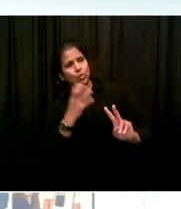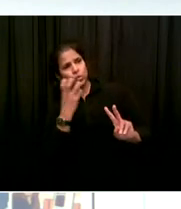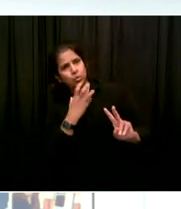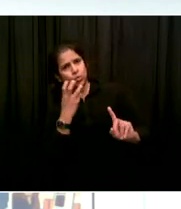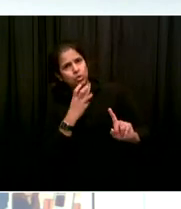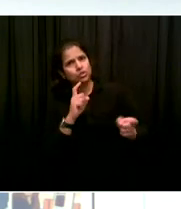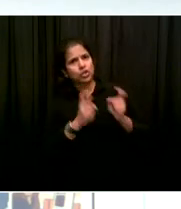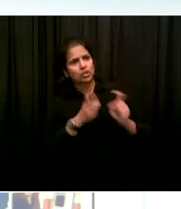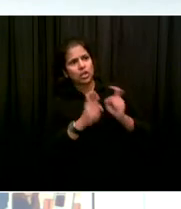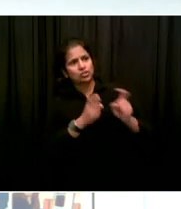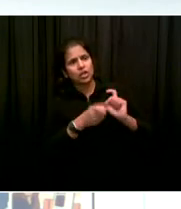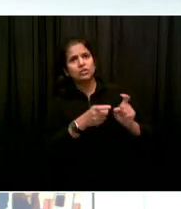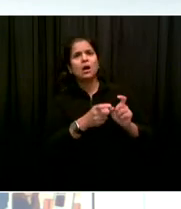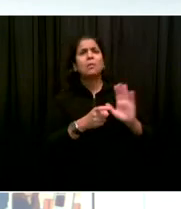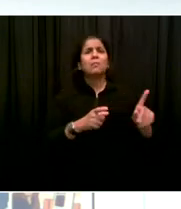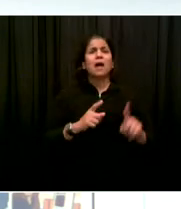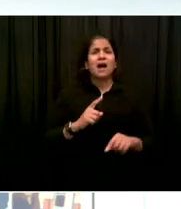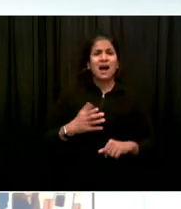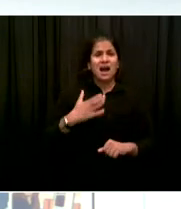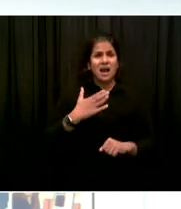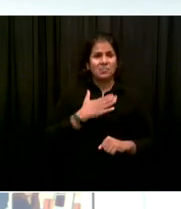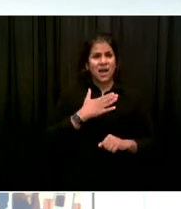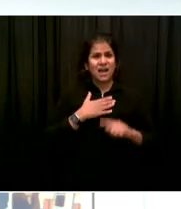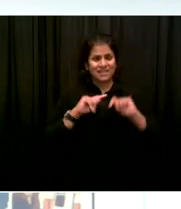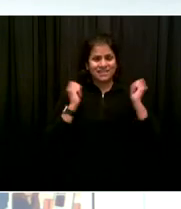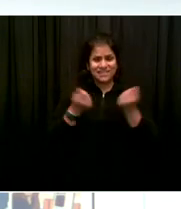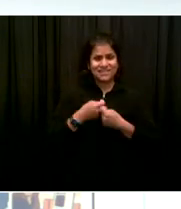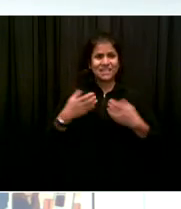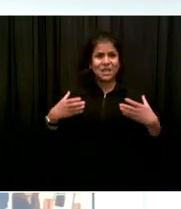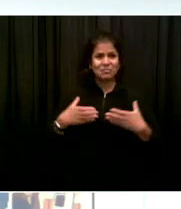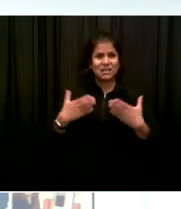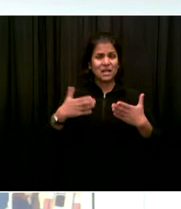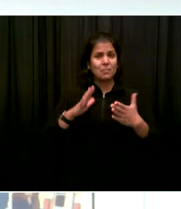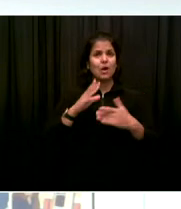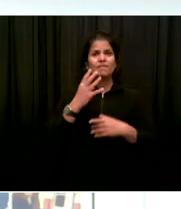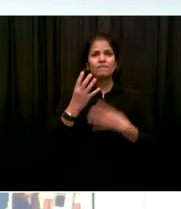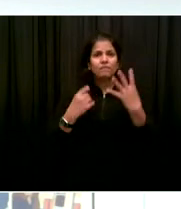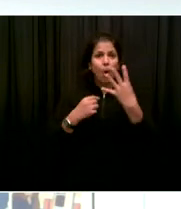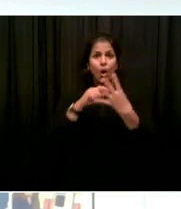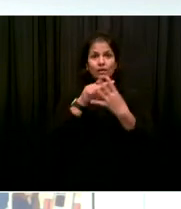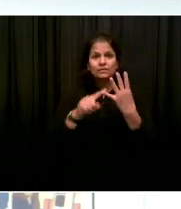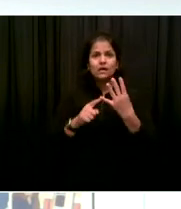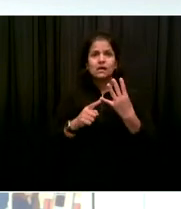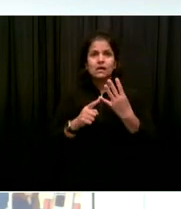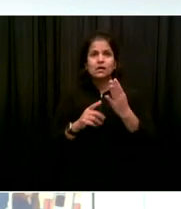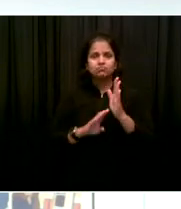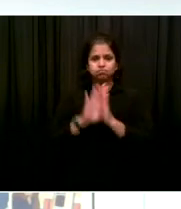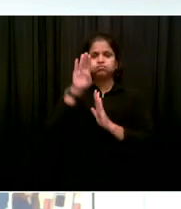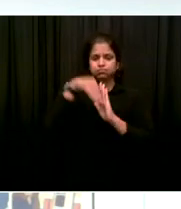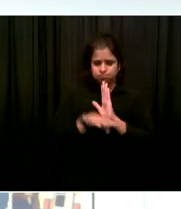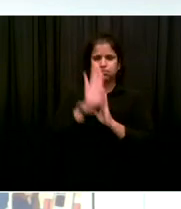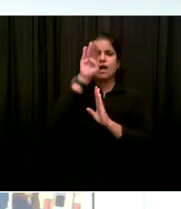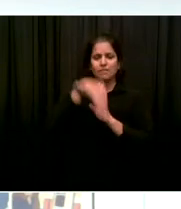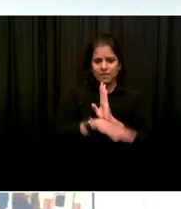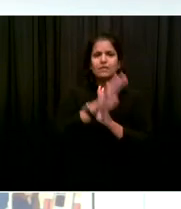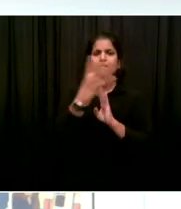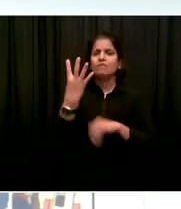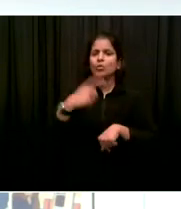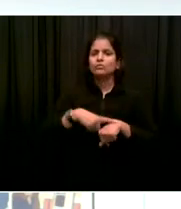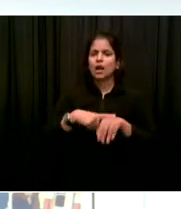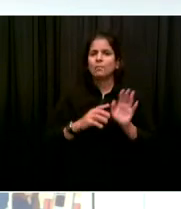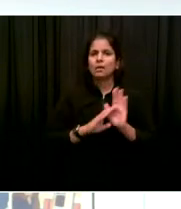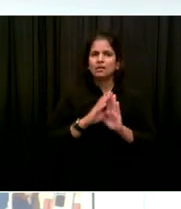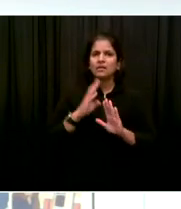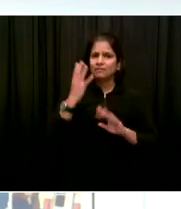team together has now faced four waves, and The virus has proven wily and formidable, and